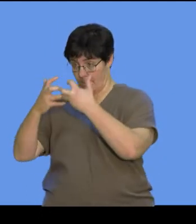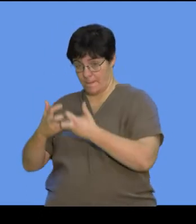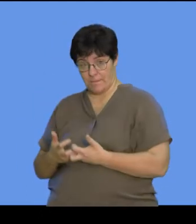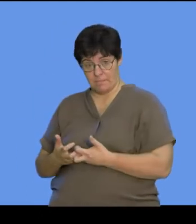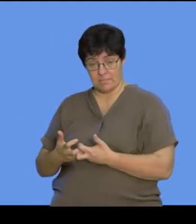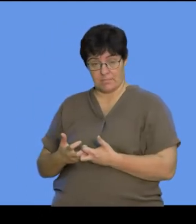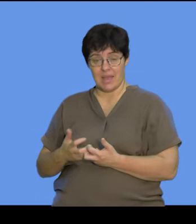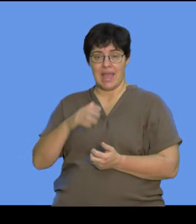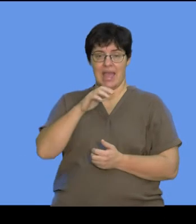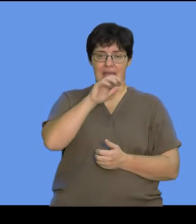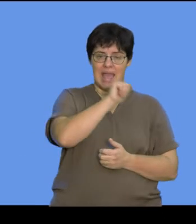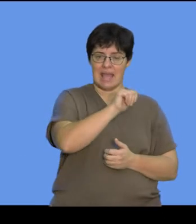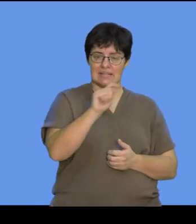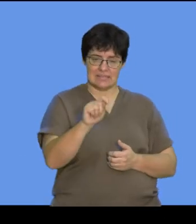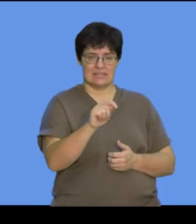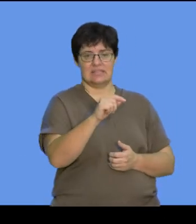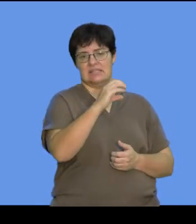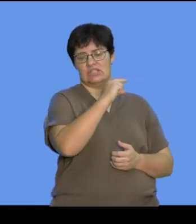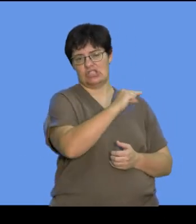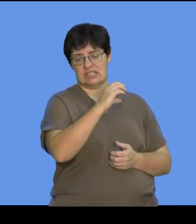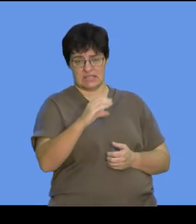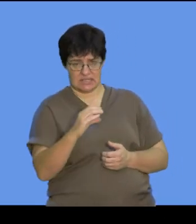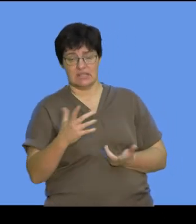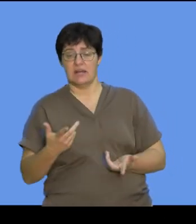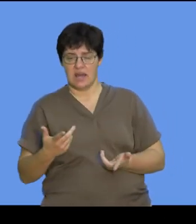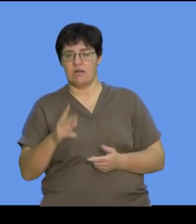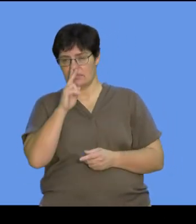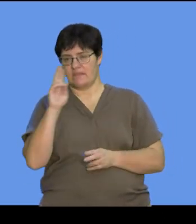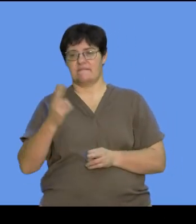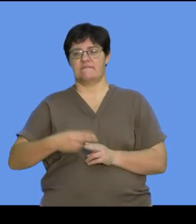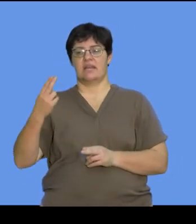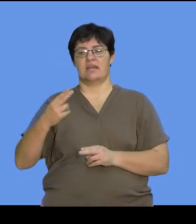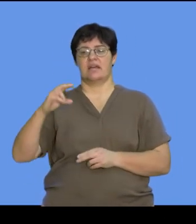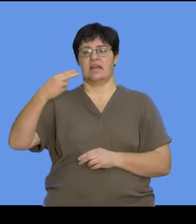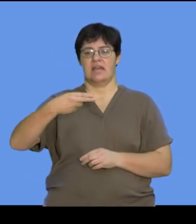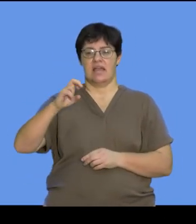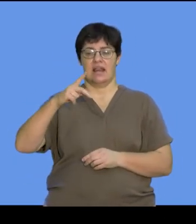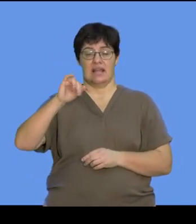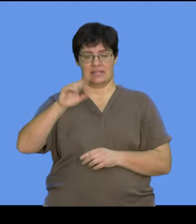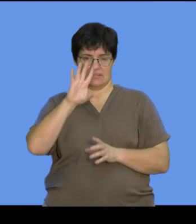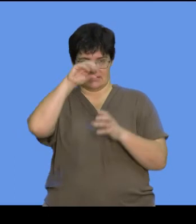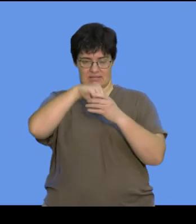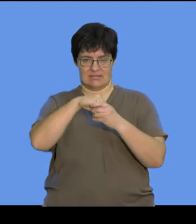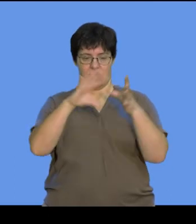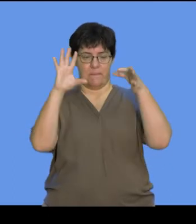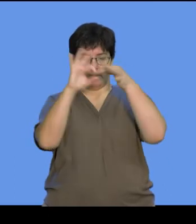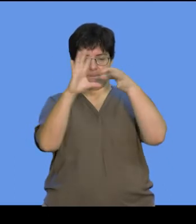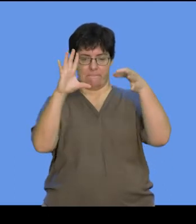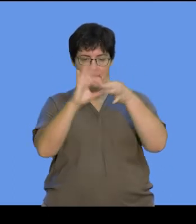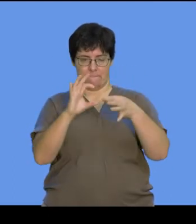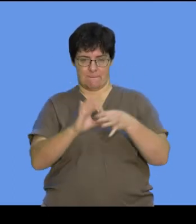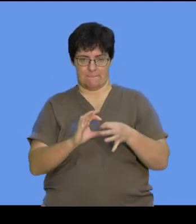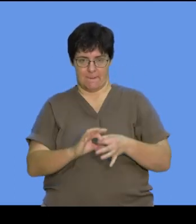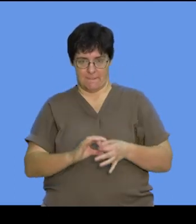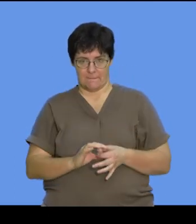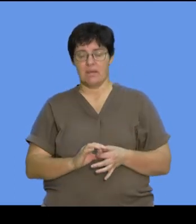joined together with the combination of A and T combining, we look at finally the helix forming, which